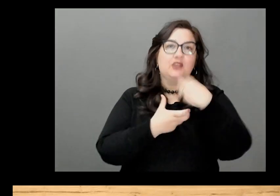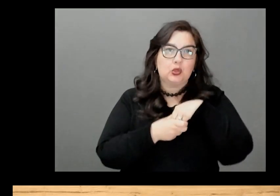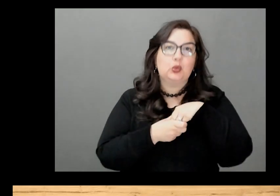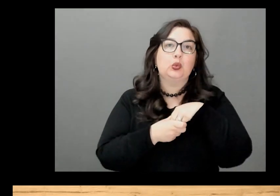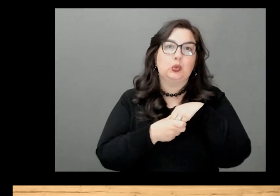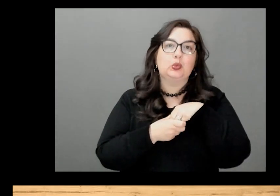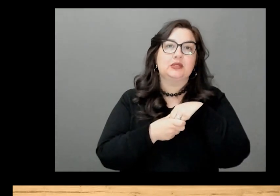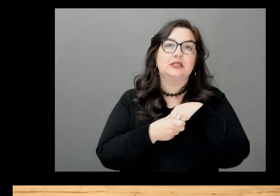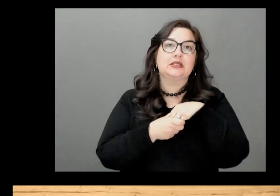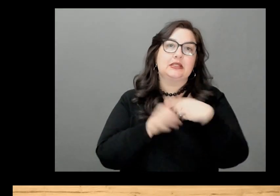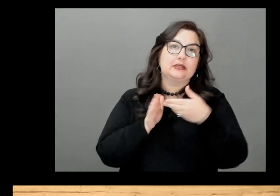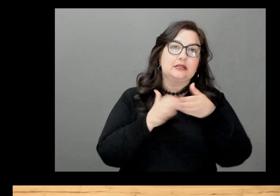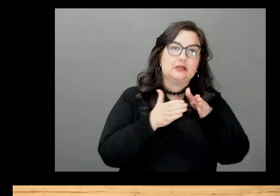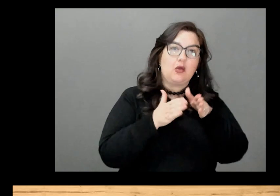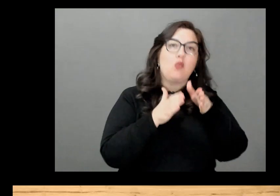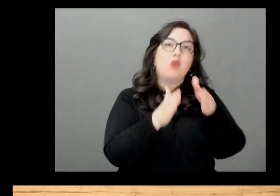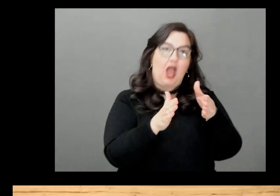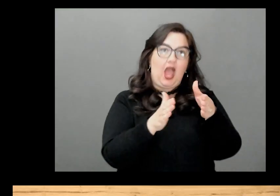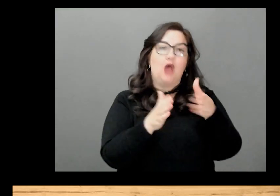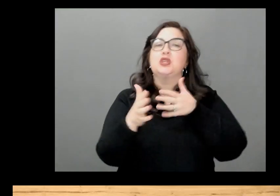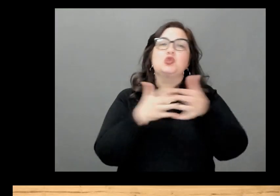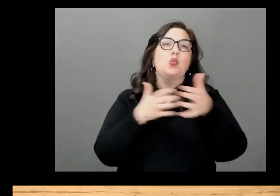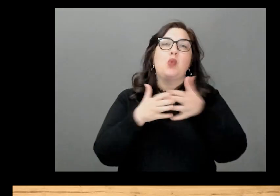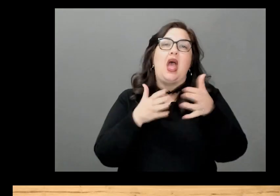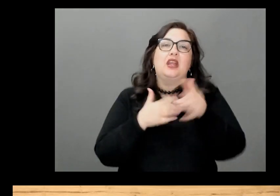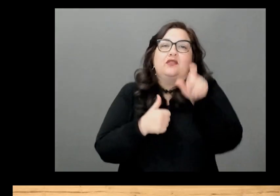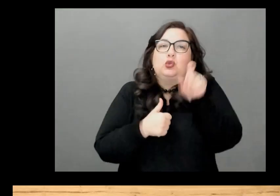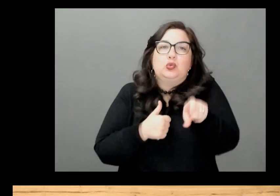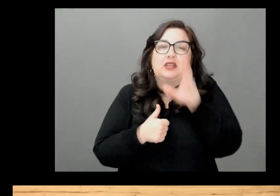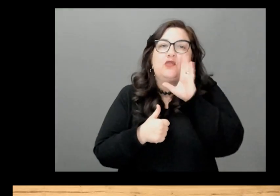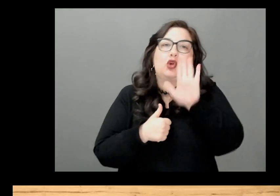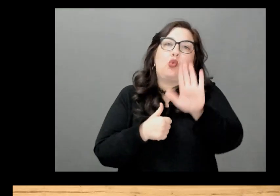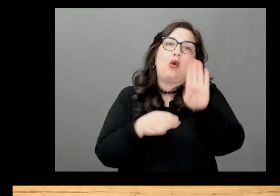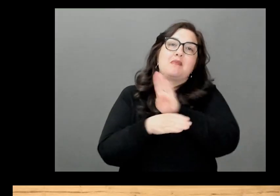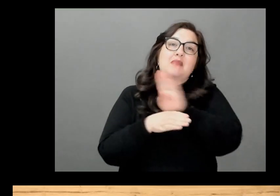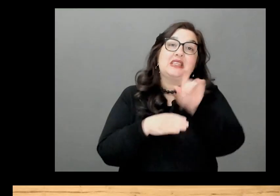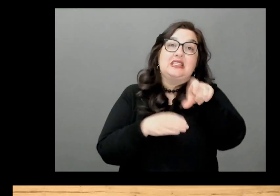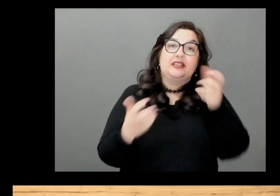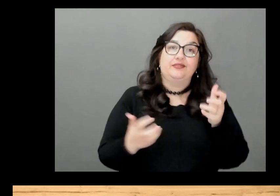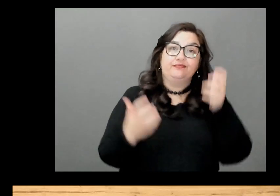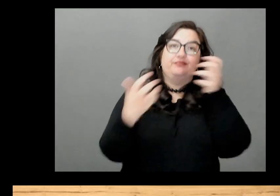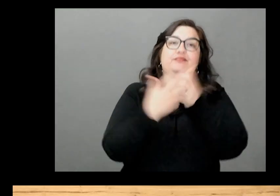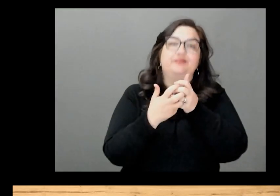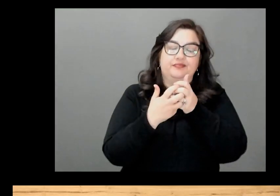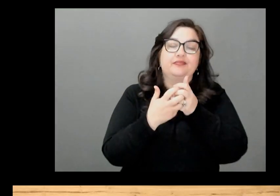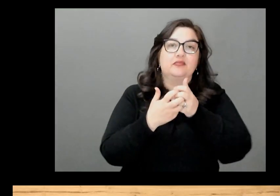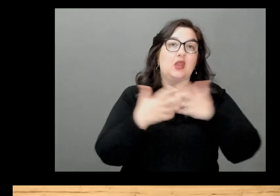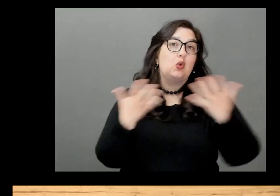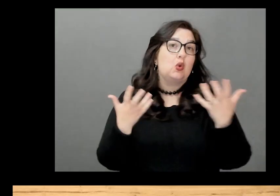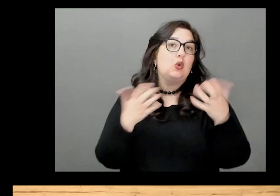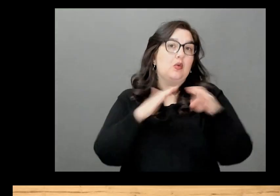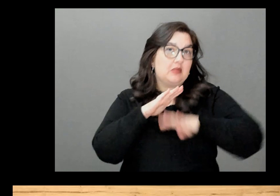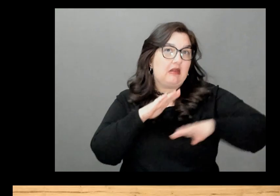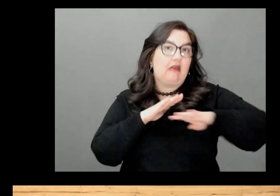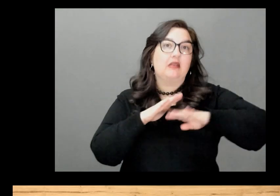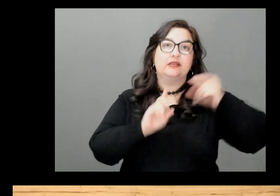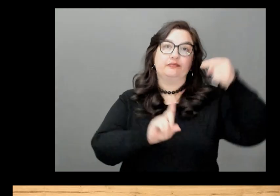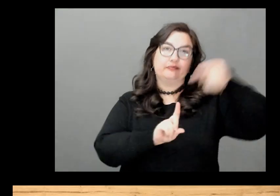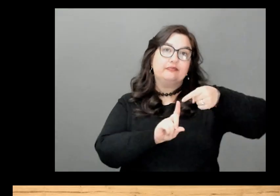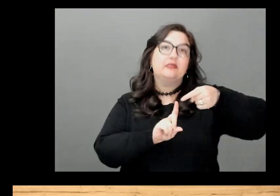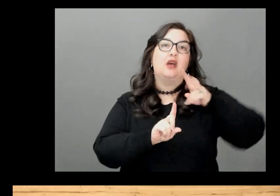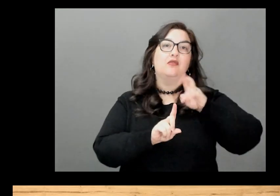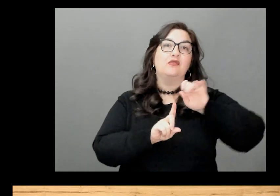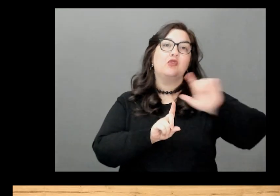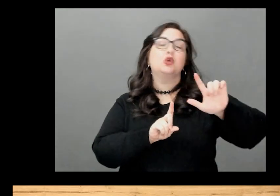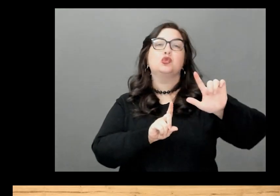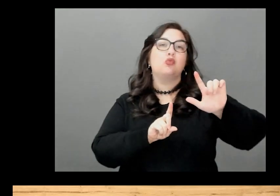is whatever it is to meet your business needs. But basically, it comes down to having a virtual representation of the